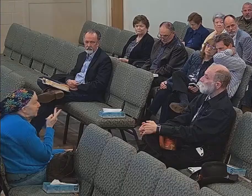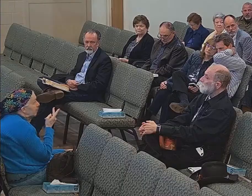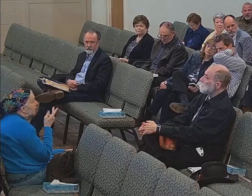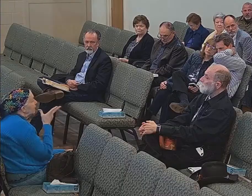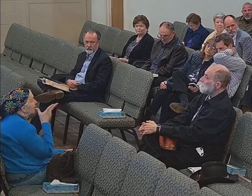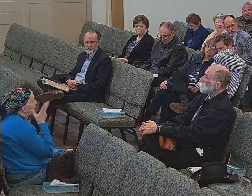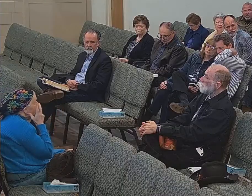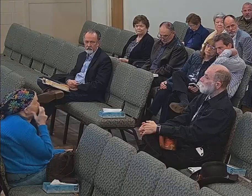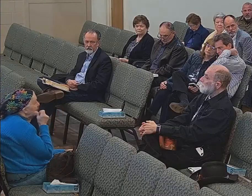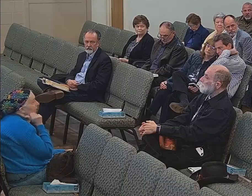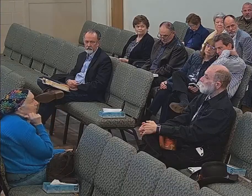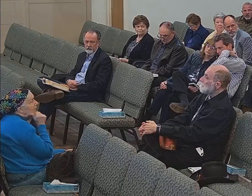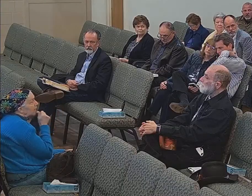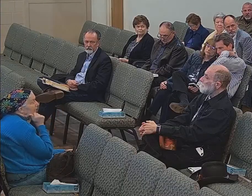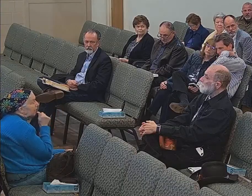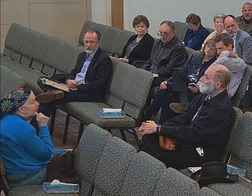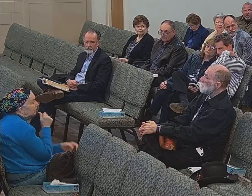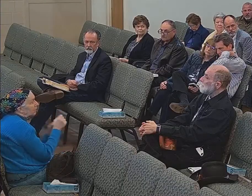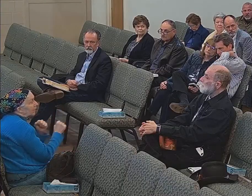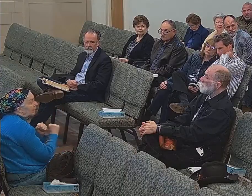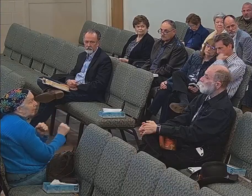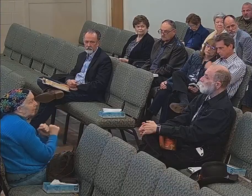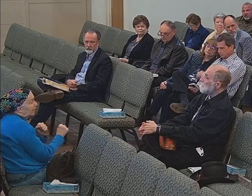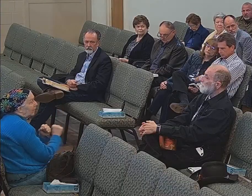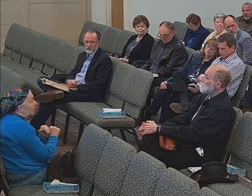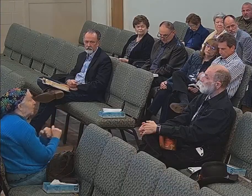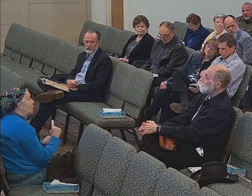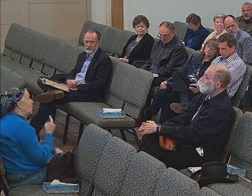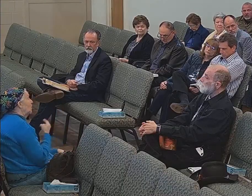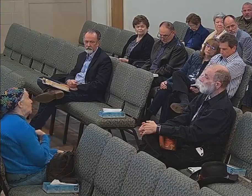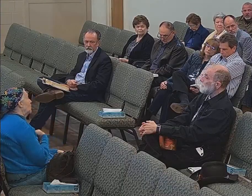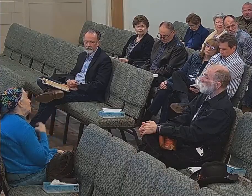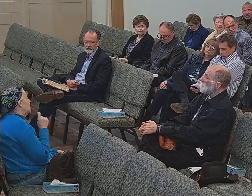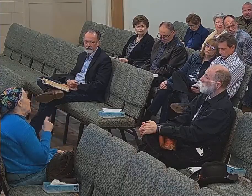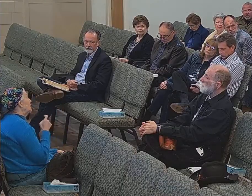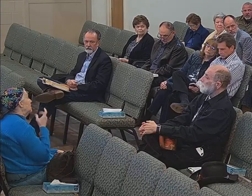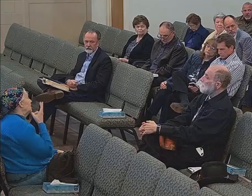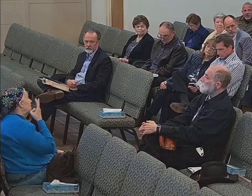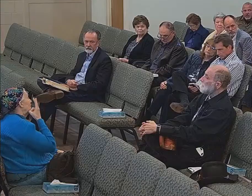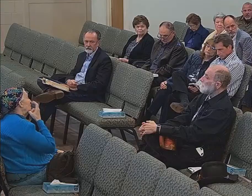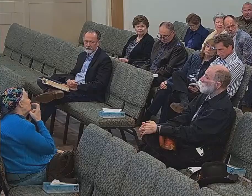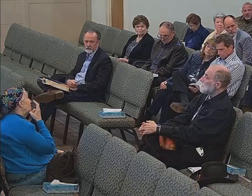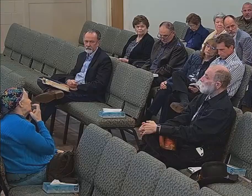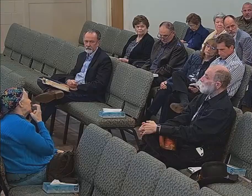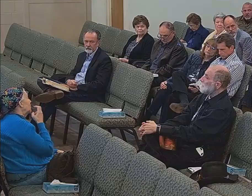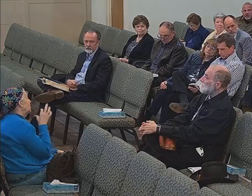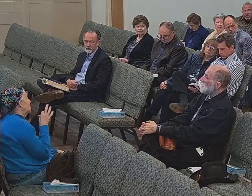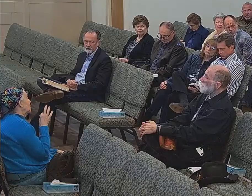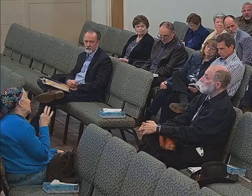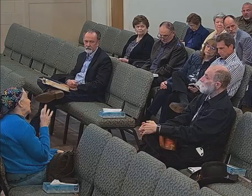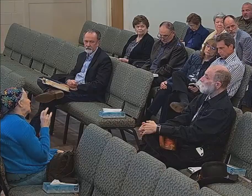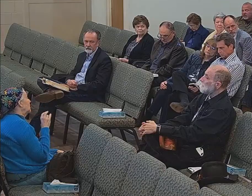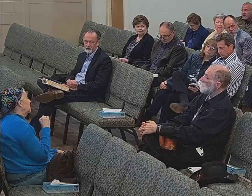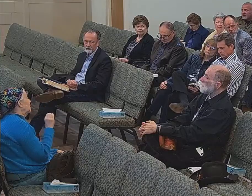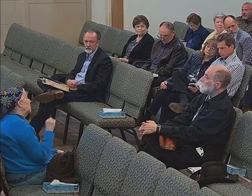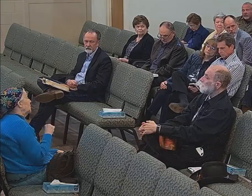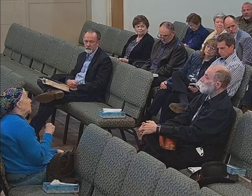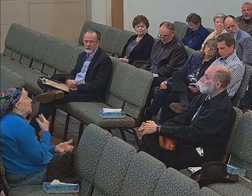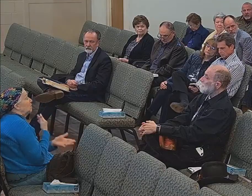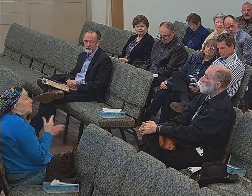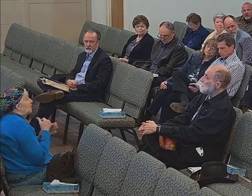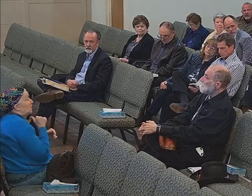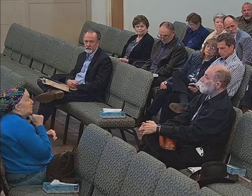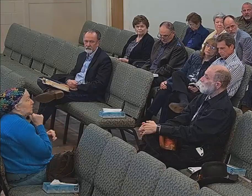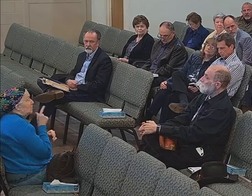be leery of about 97% of it. Right, yeah. It may not be quite true. Mm. And the